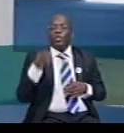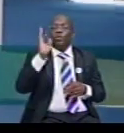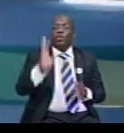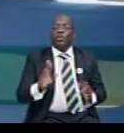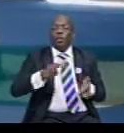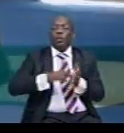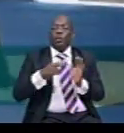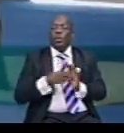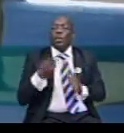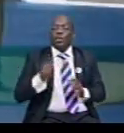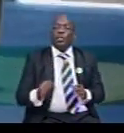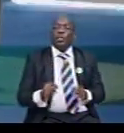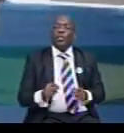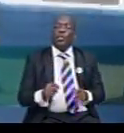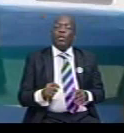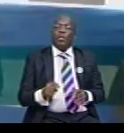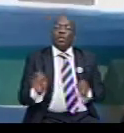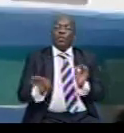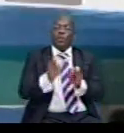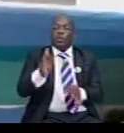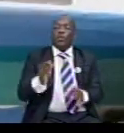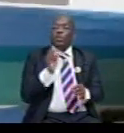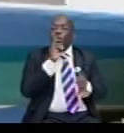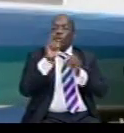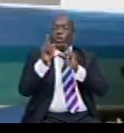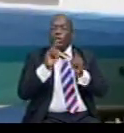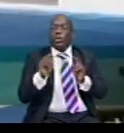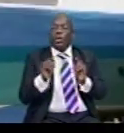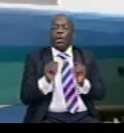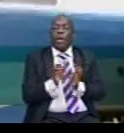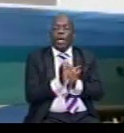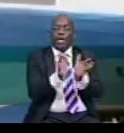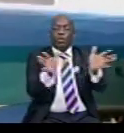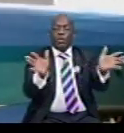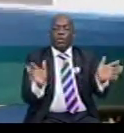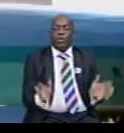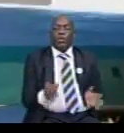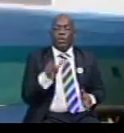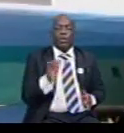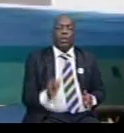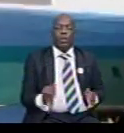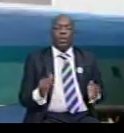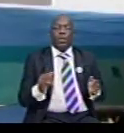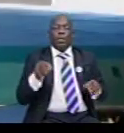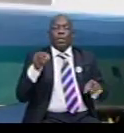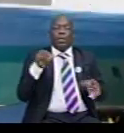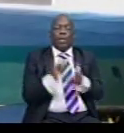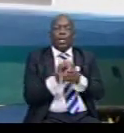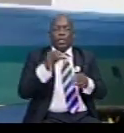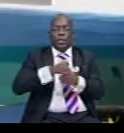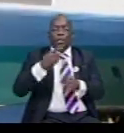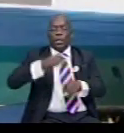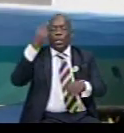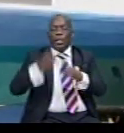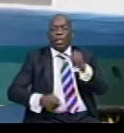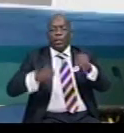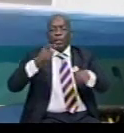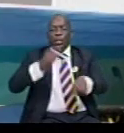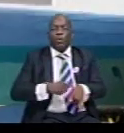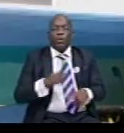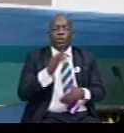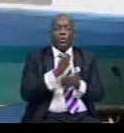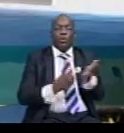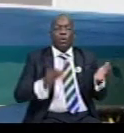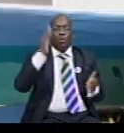speaketh expressly that in the latter times, it says, some shall depart from